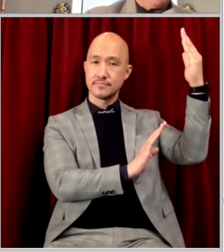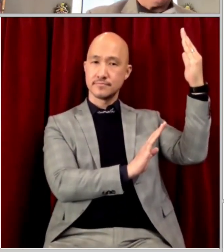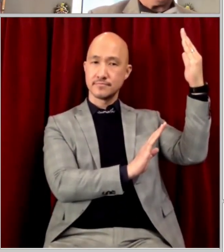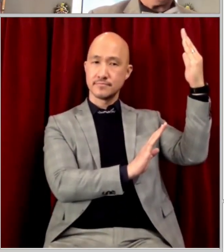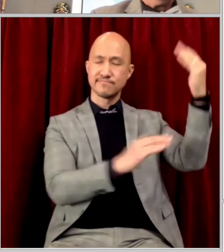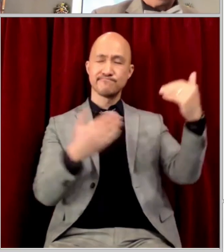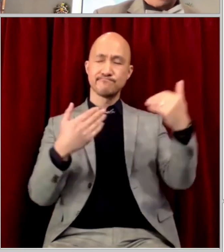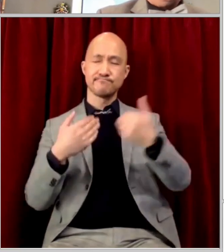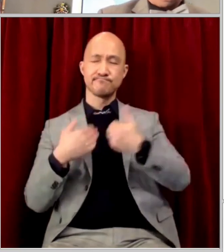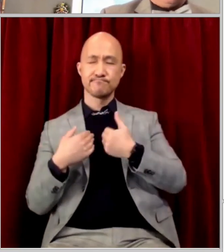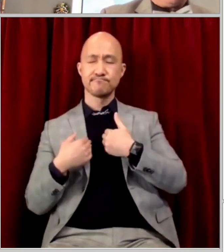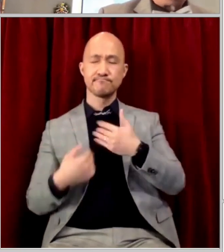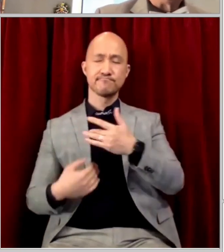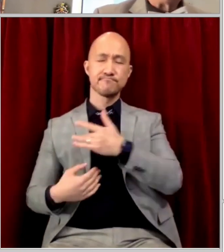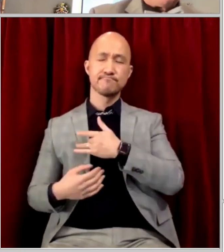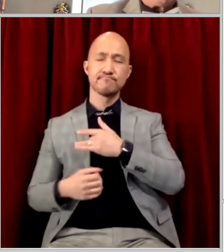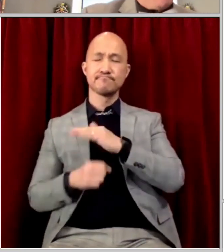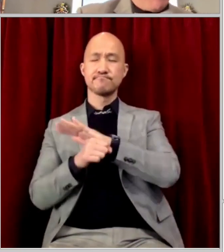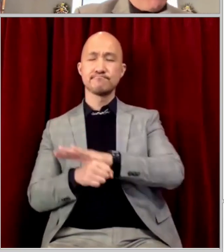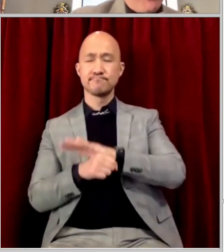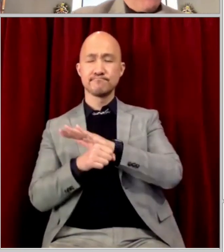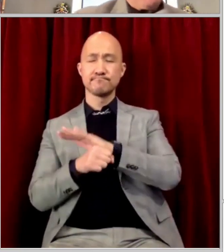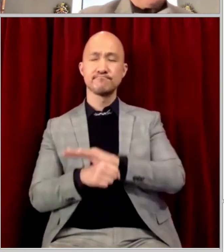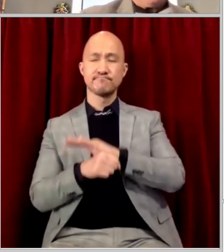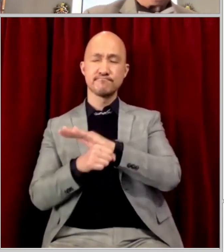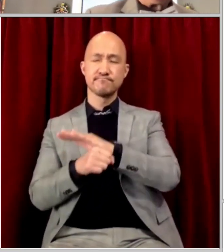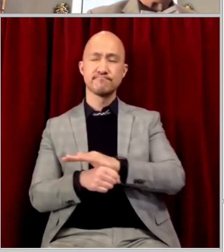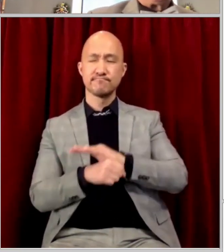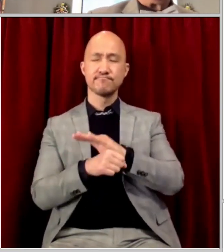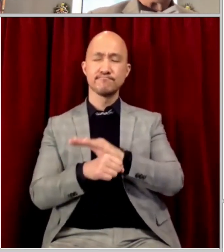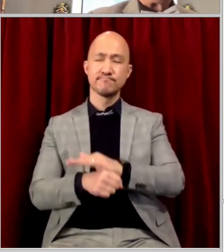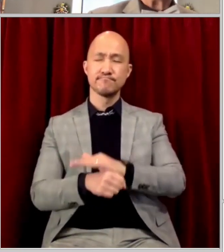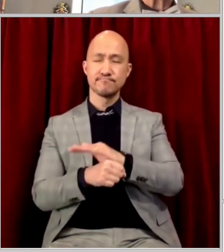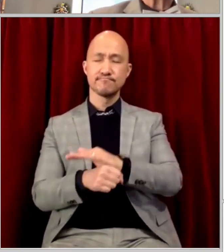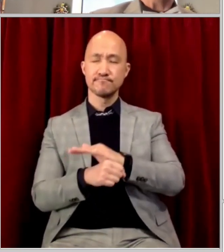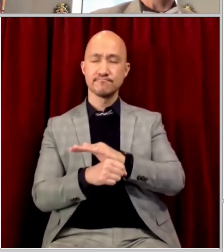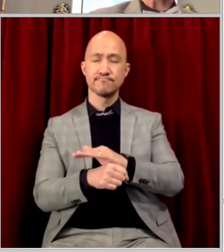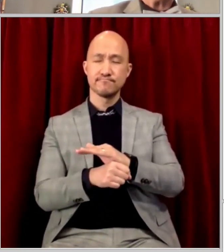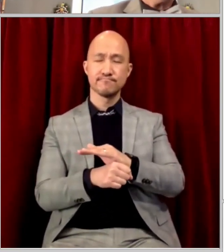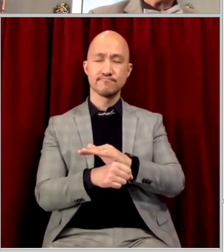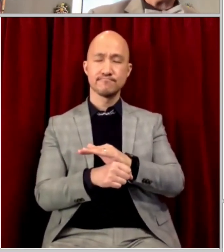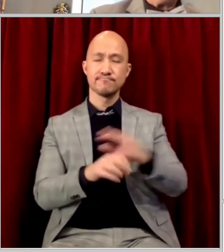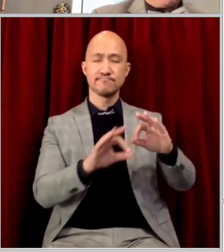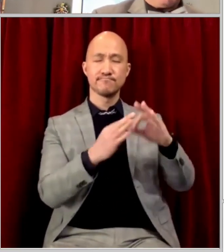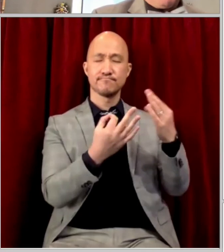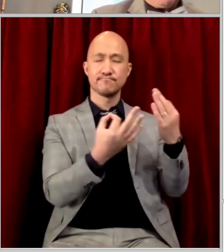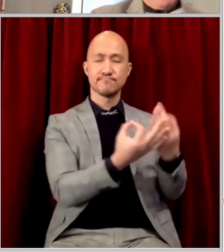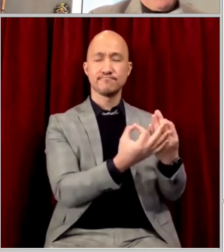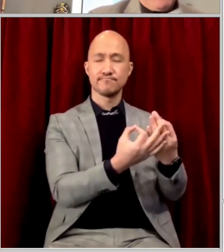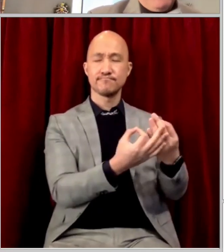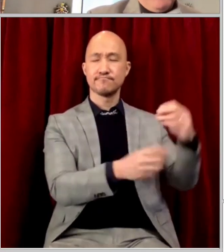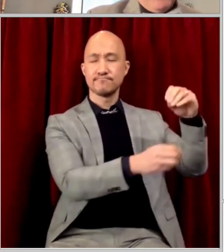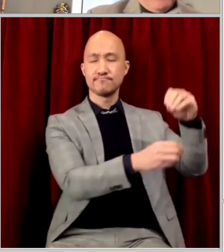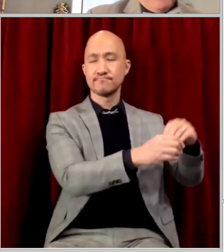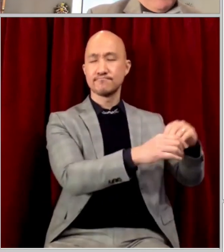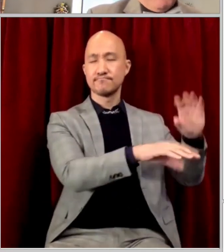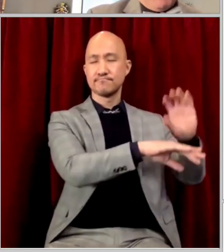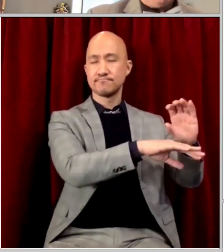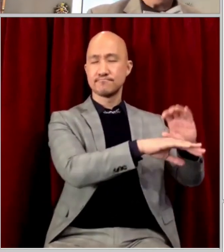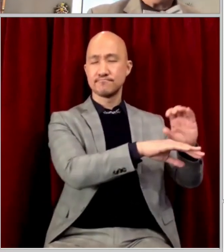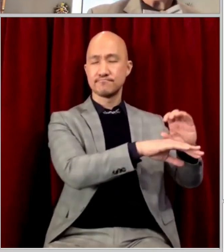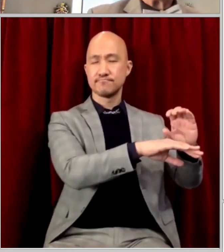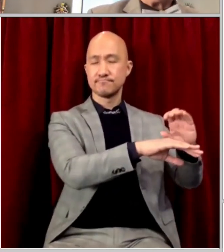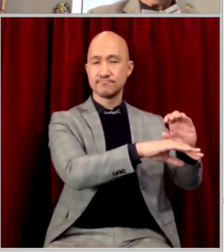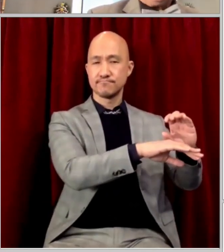have concerning our dear family members in the church, not just the ones that we've met personally,